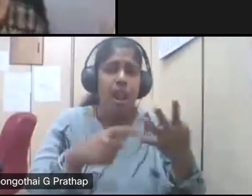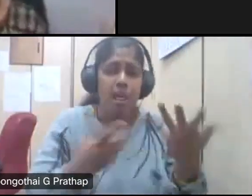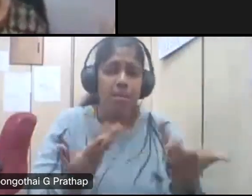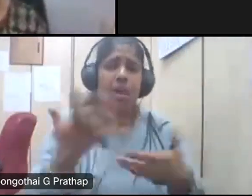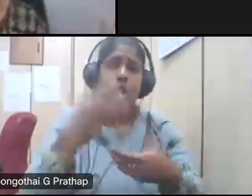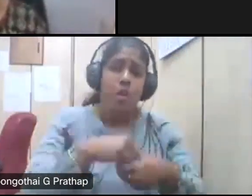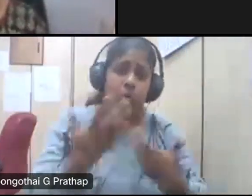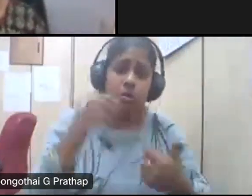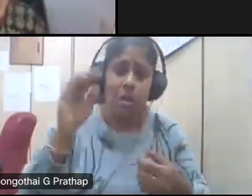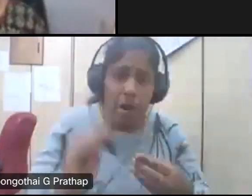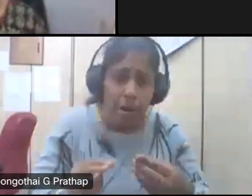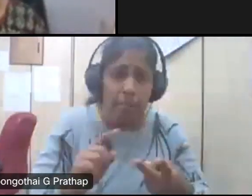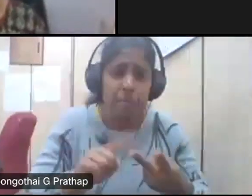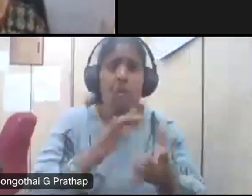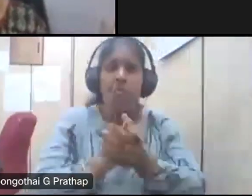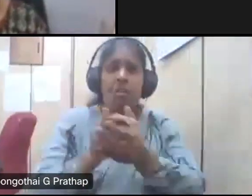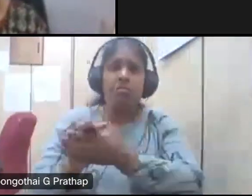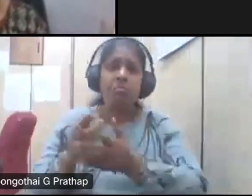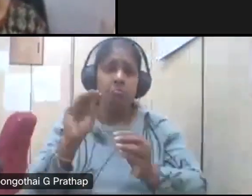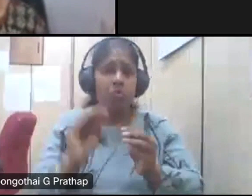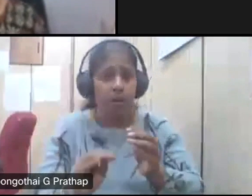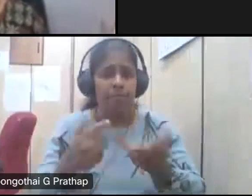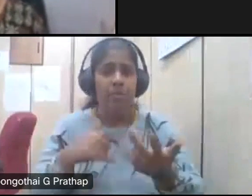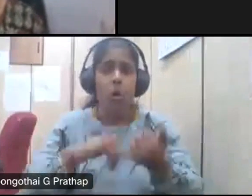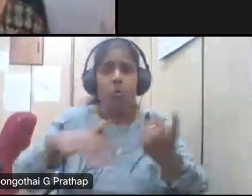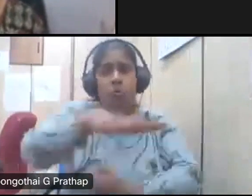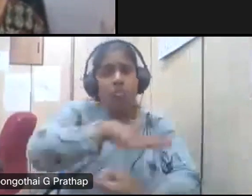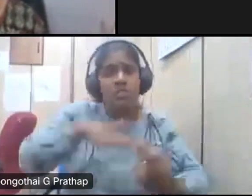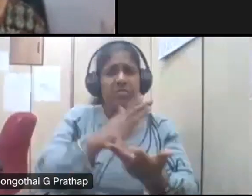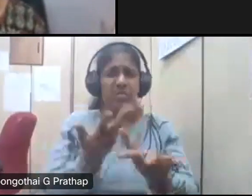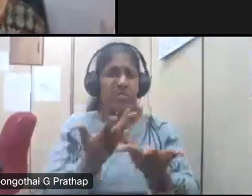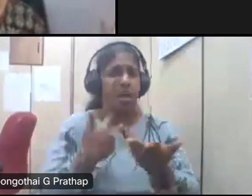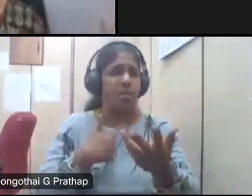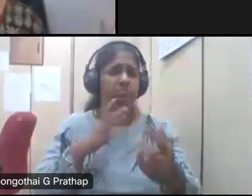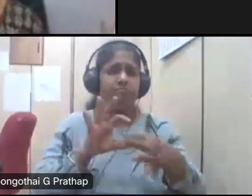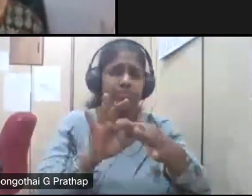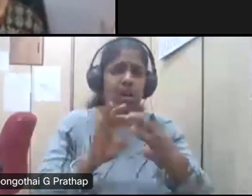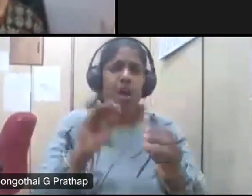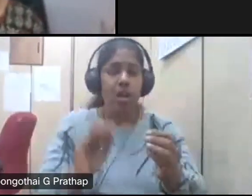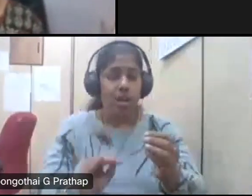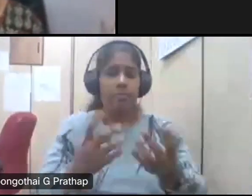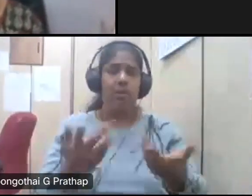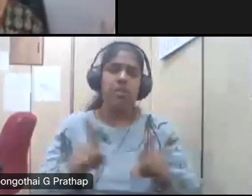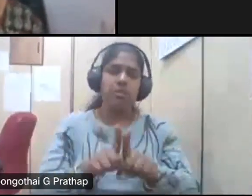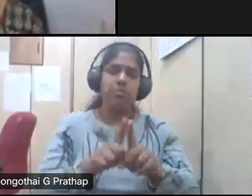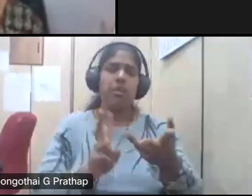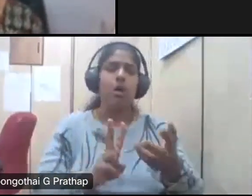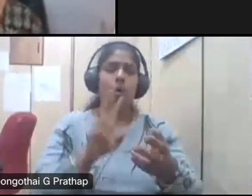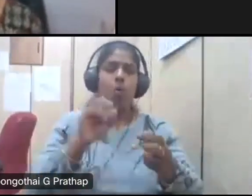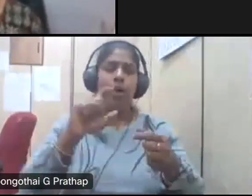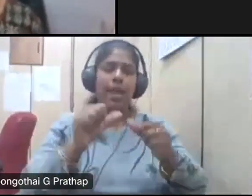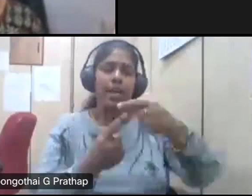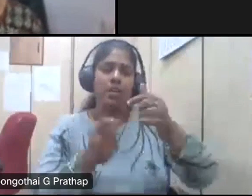They do not have friends. They do not have social circles. They do not have vocational training centers, life skills